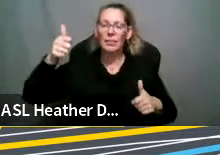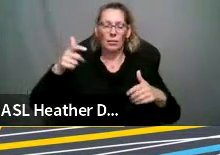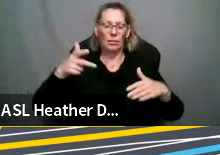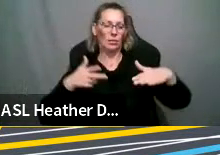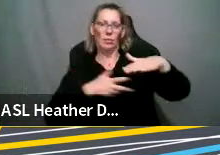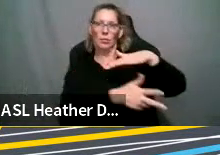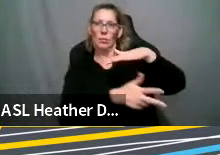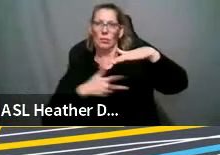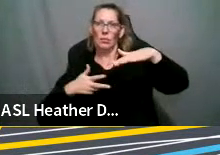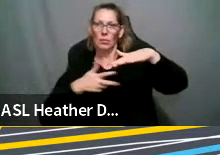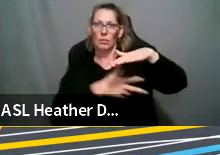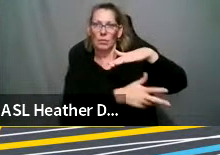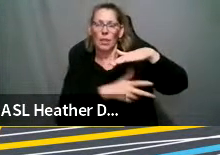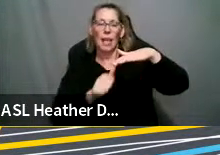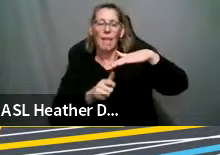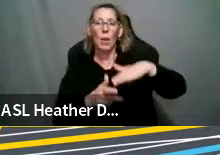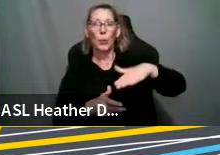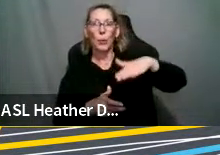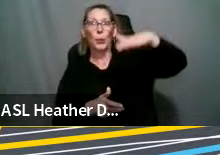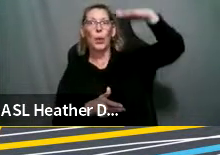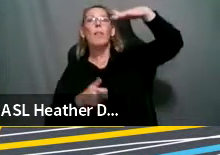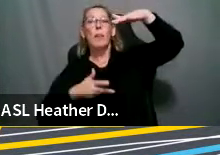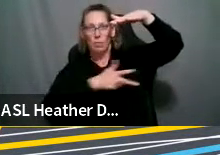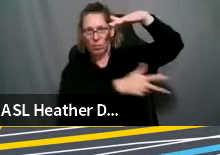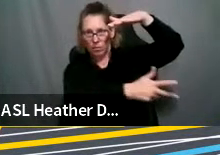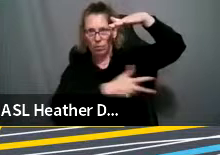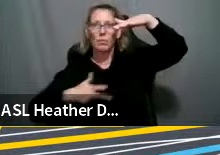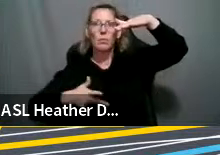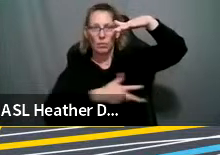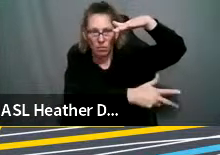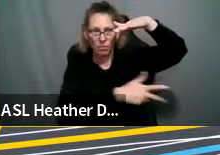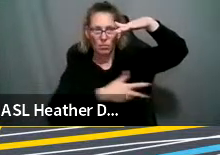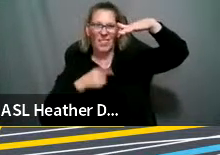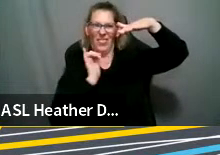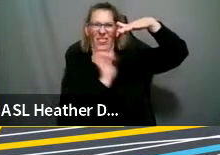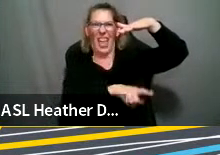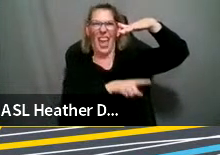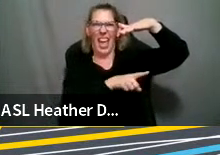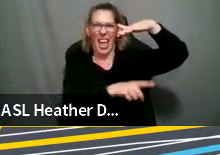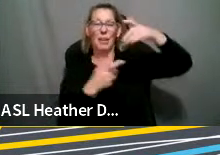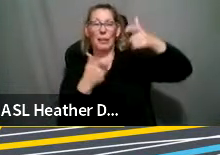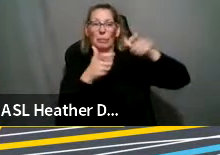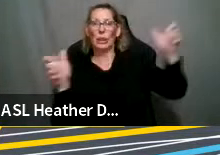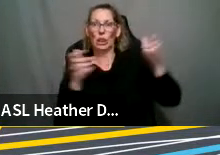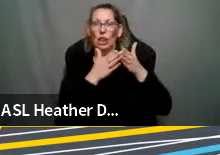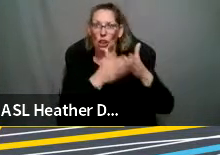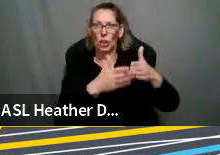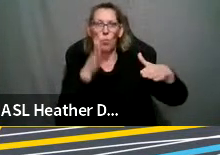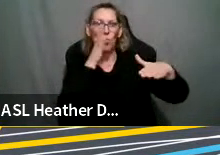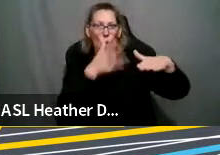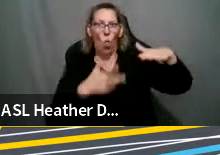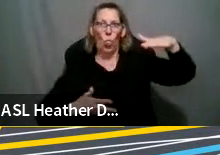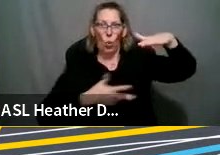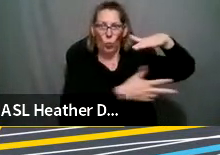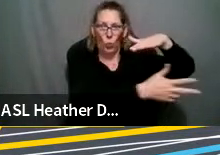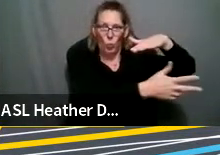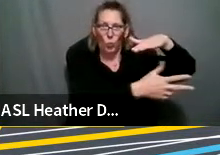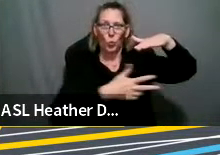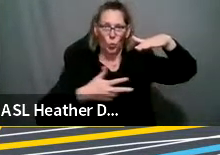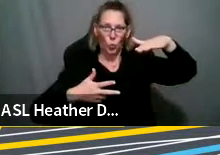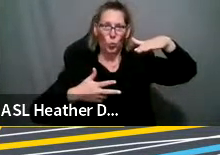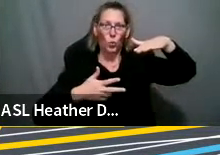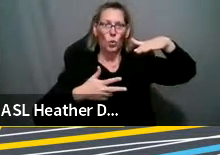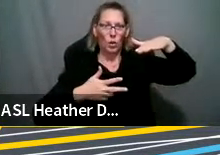vessels. So that's where the larger ships will pass through.